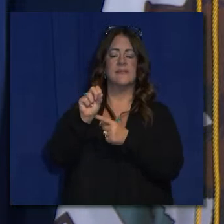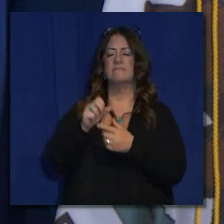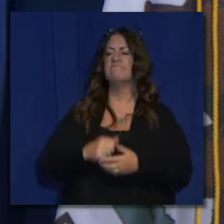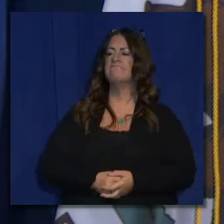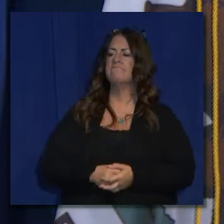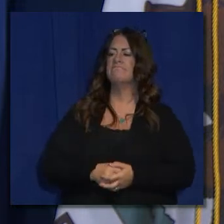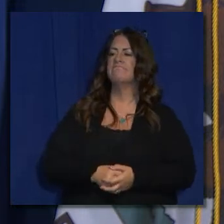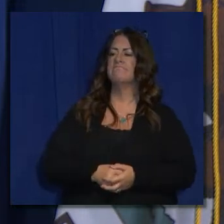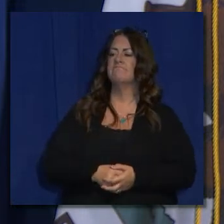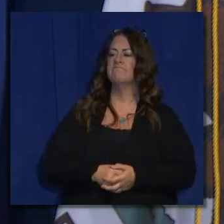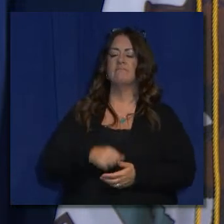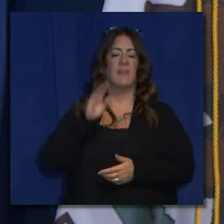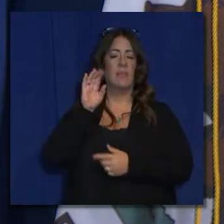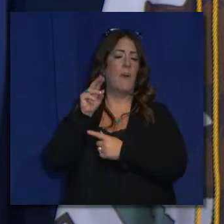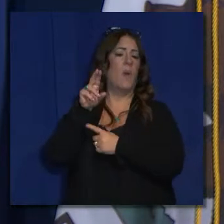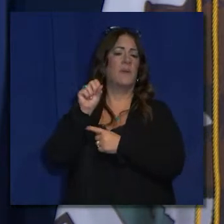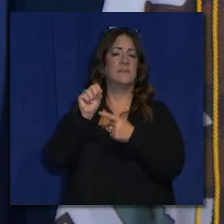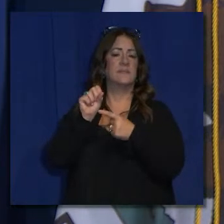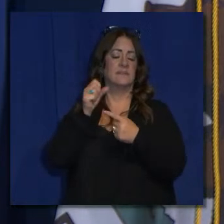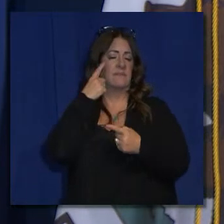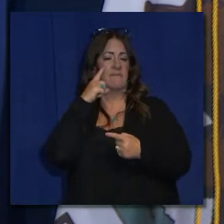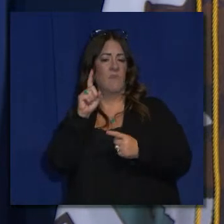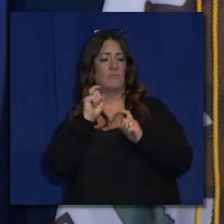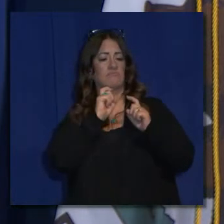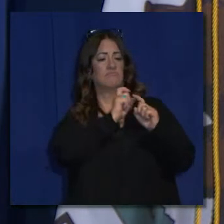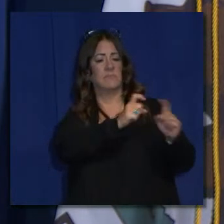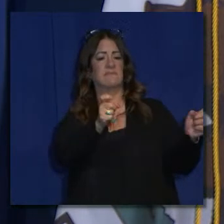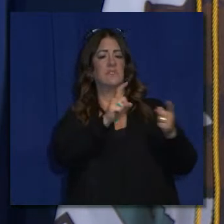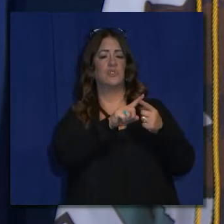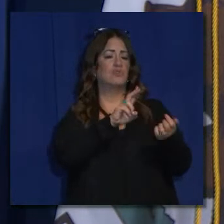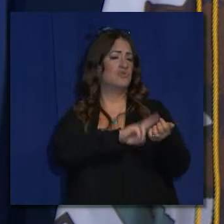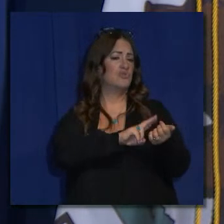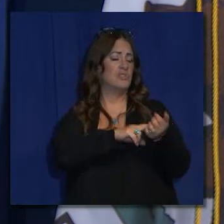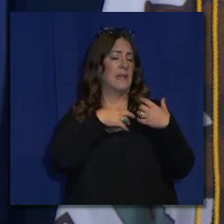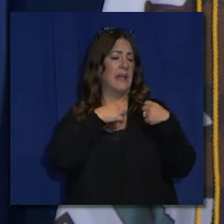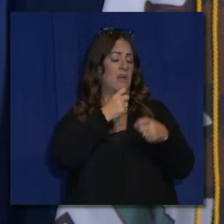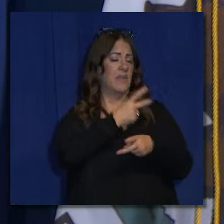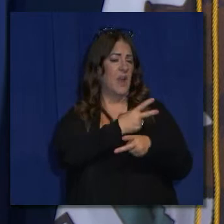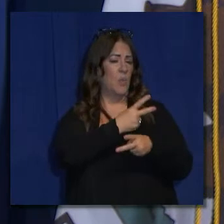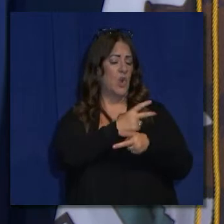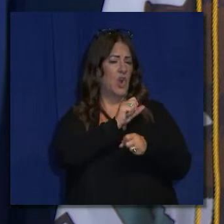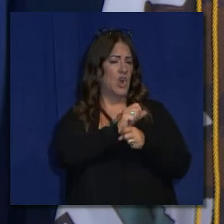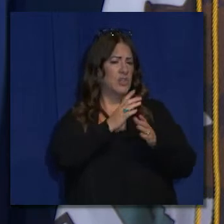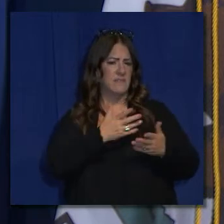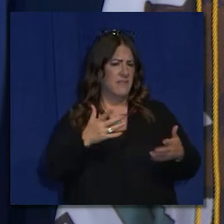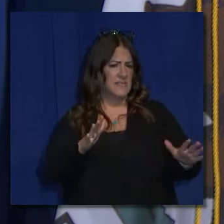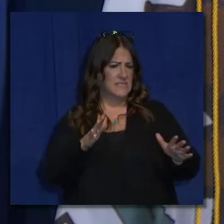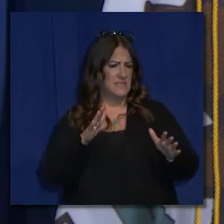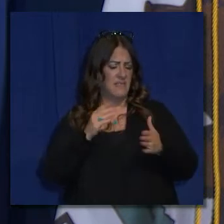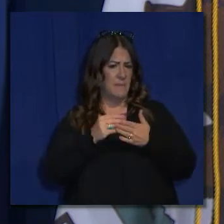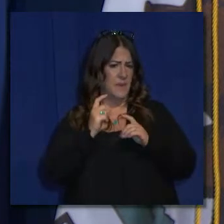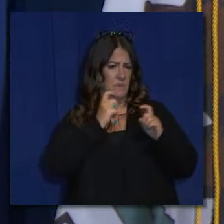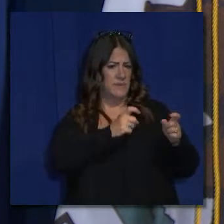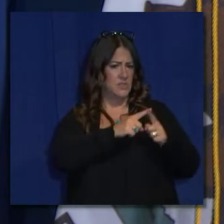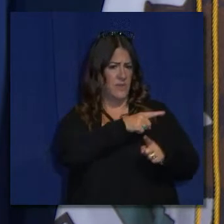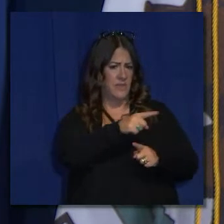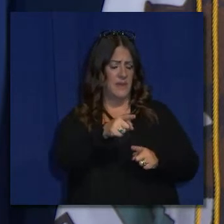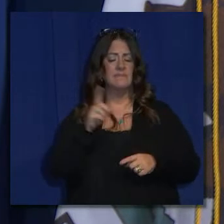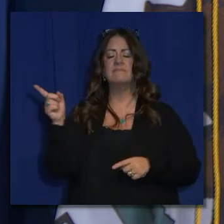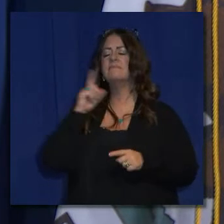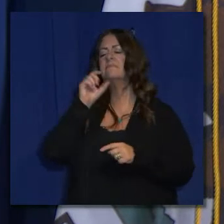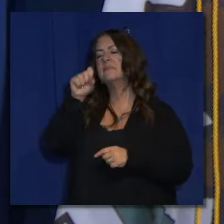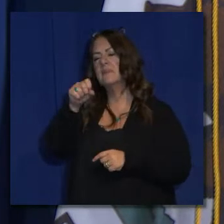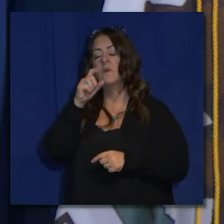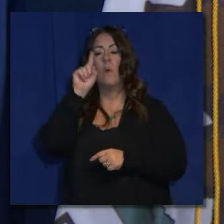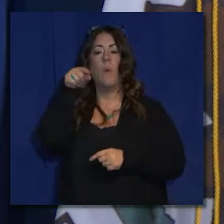for basically it's just for healthcare workers and nurses, correct? It doesn't look like there's It's any. for anybody that's working in a